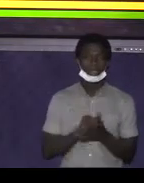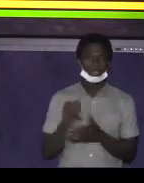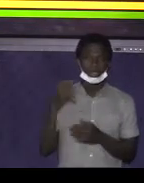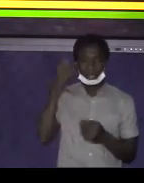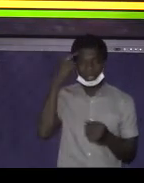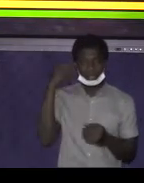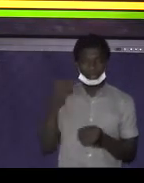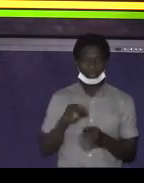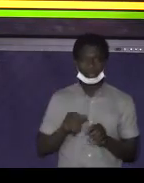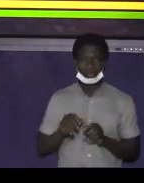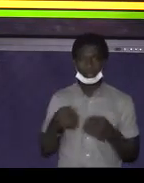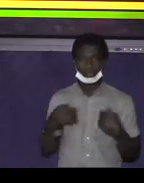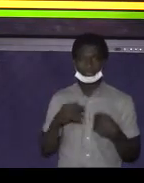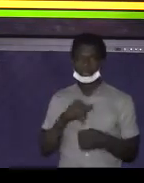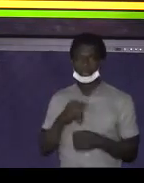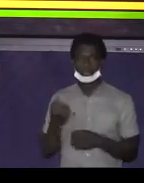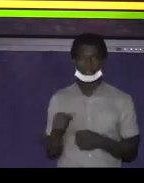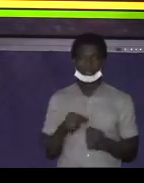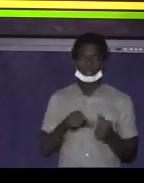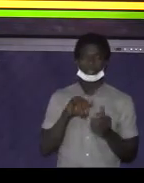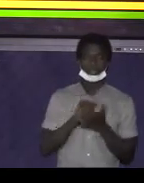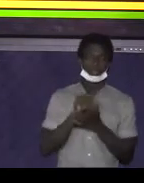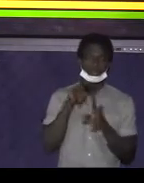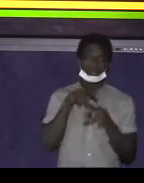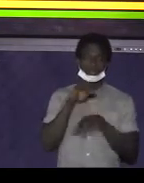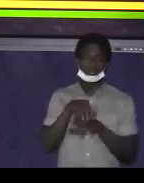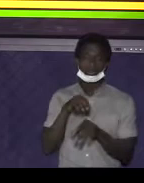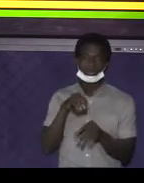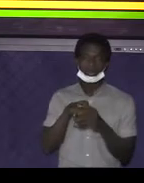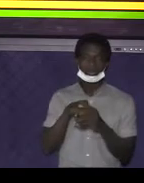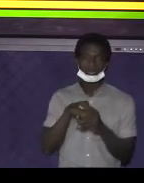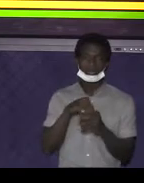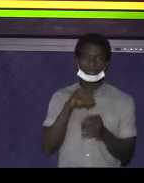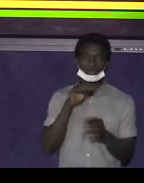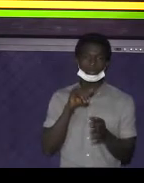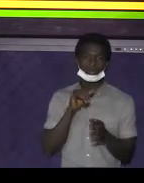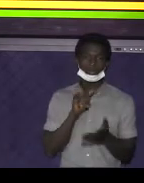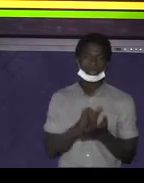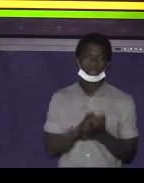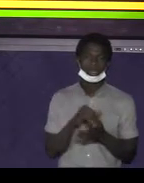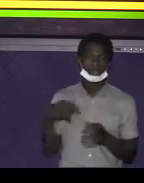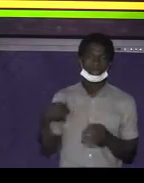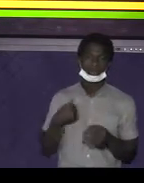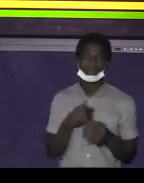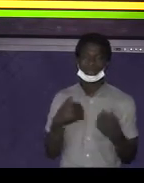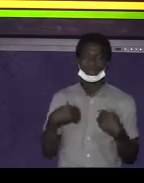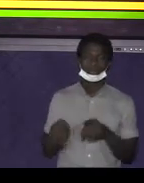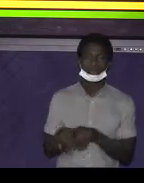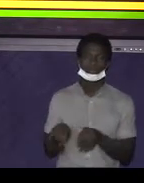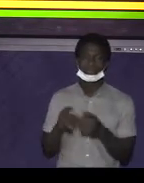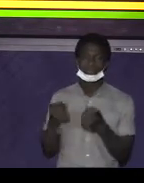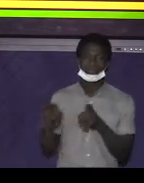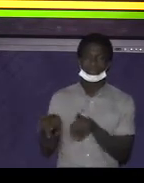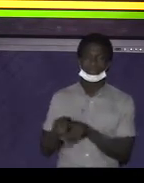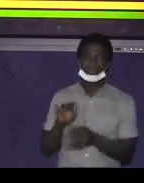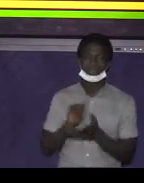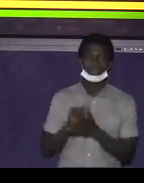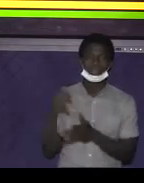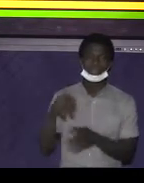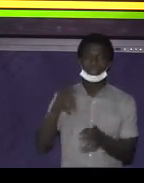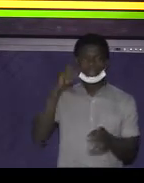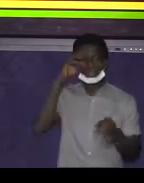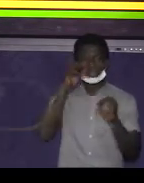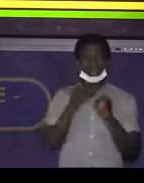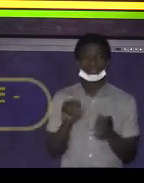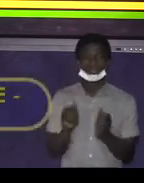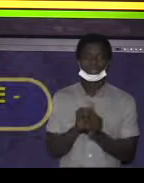They thought of having another association that will look into that affair. So we have different occasions like that, that they now